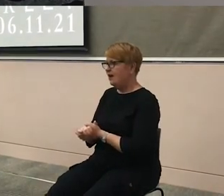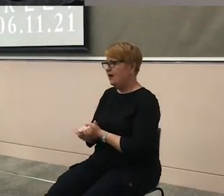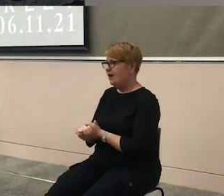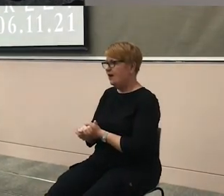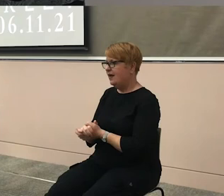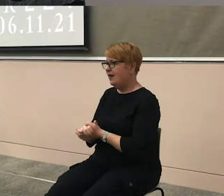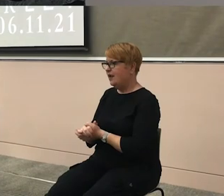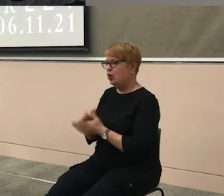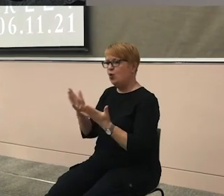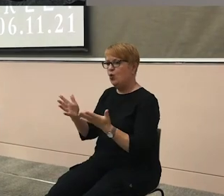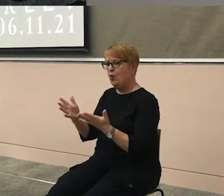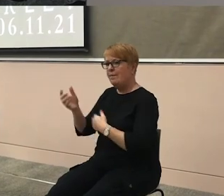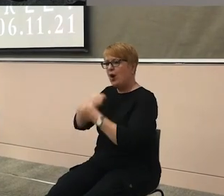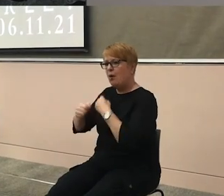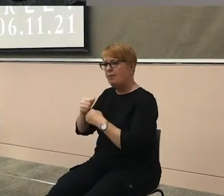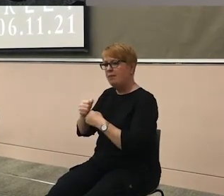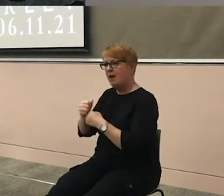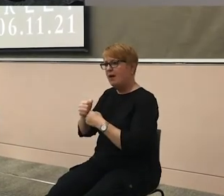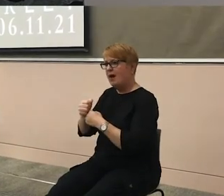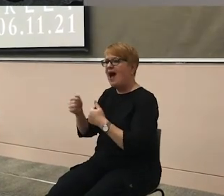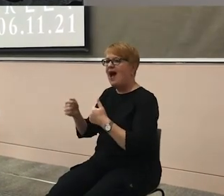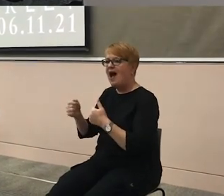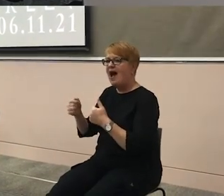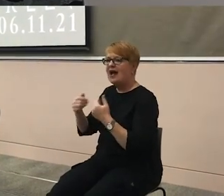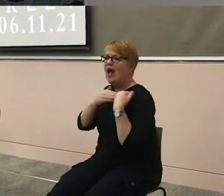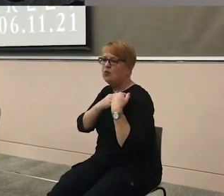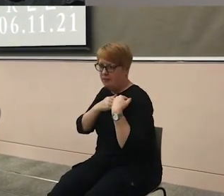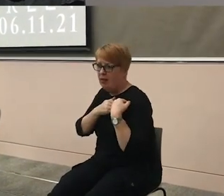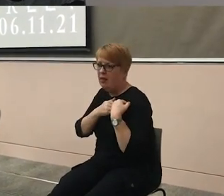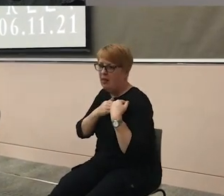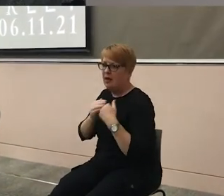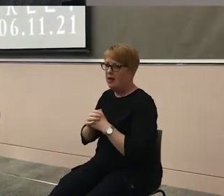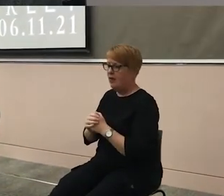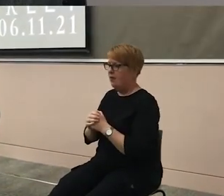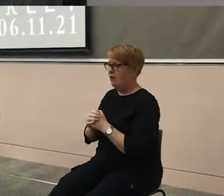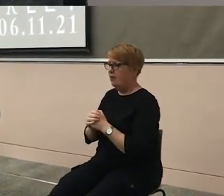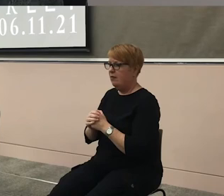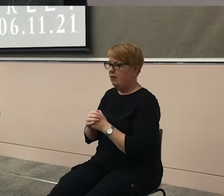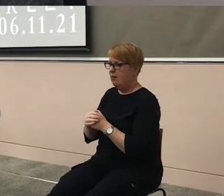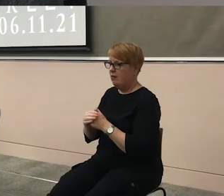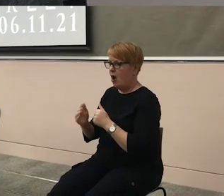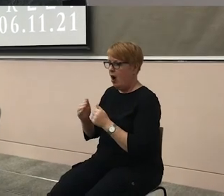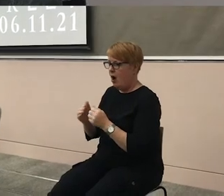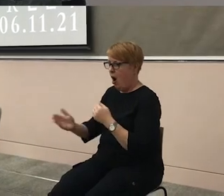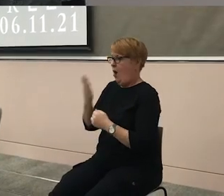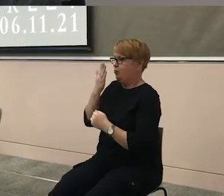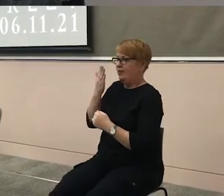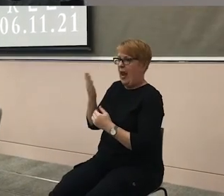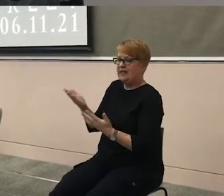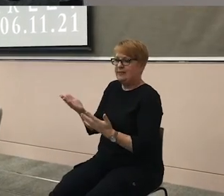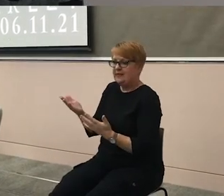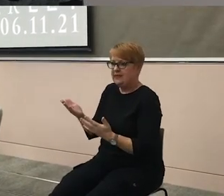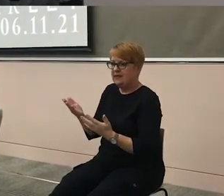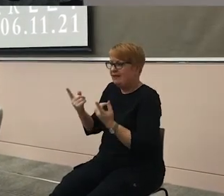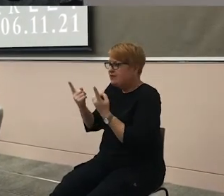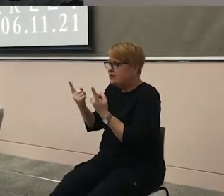it holds you accountable always, right? We talked about how up until the last minute, up until something goes to print, even now, if somebody